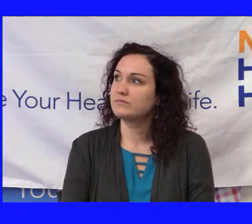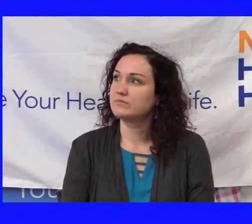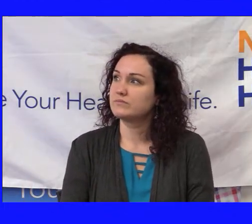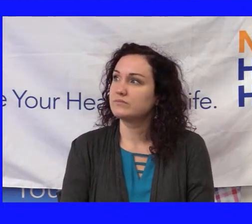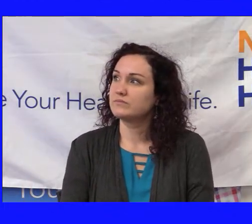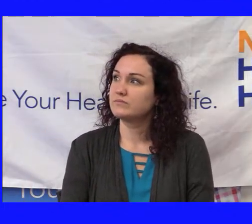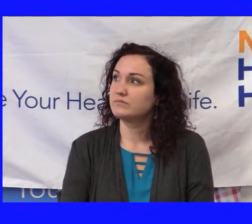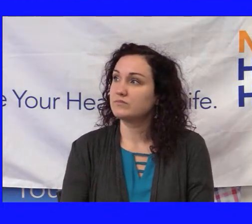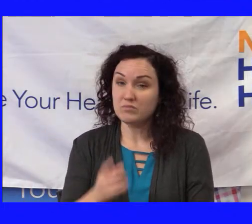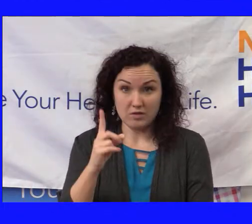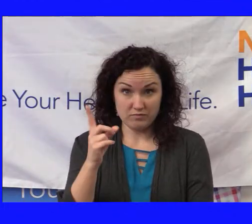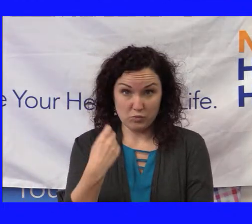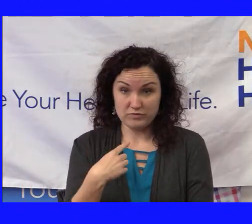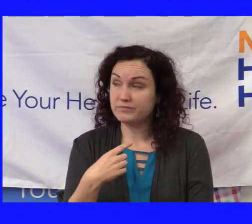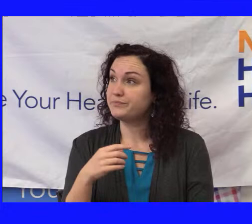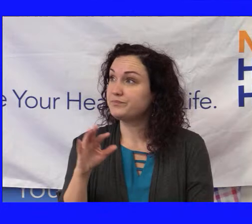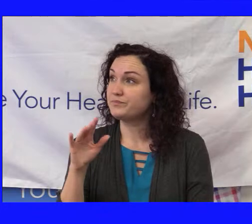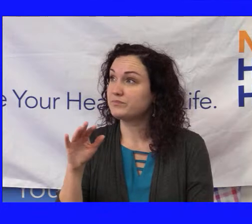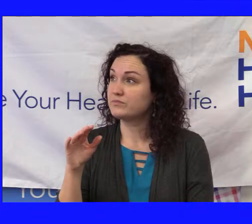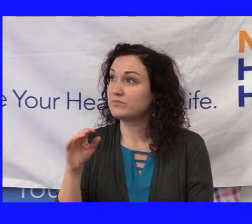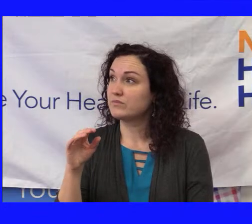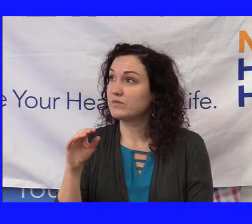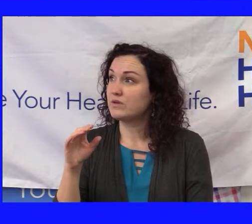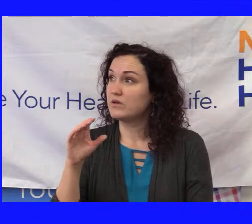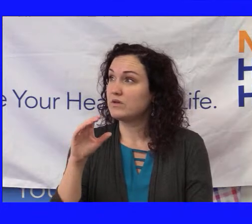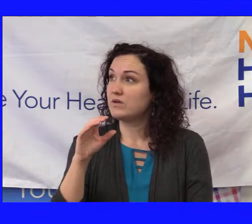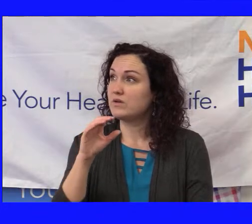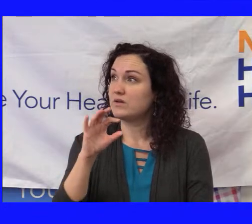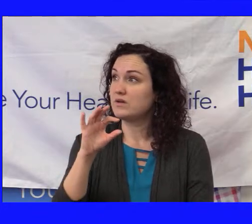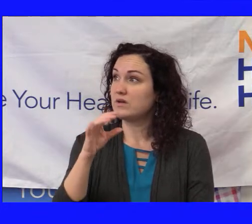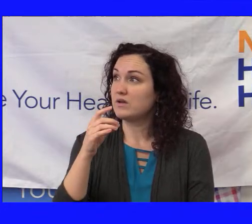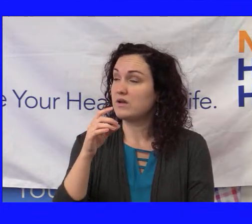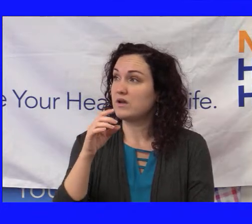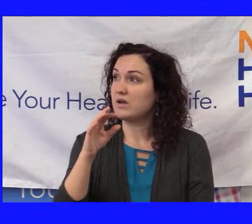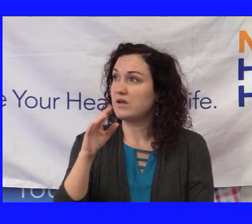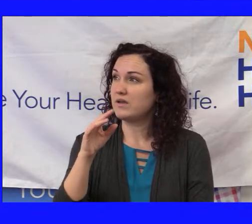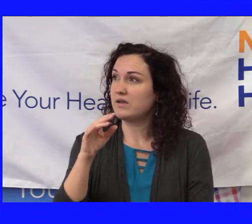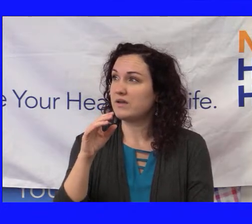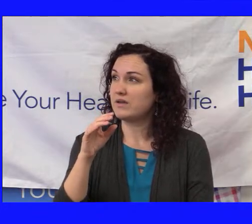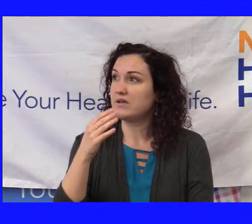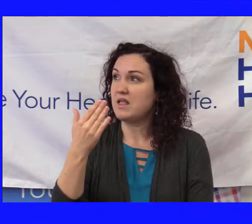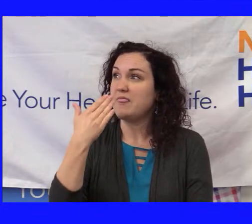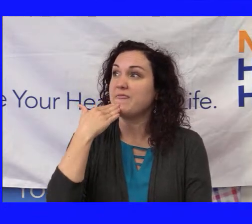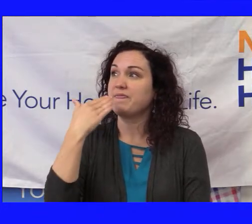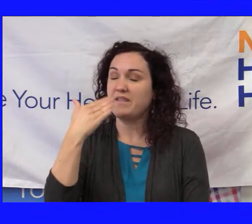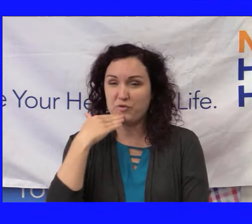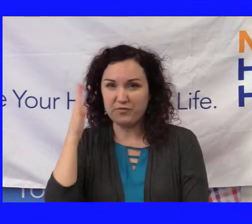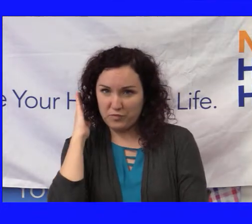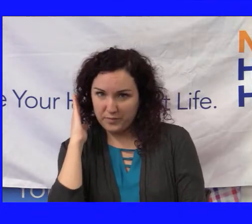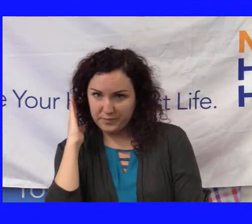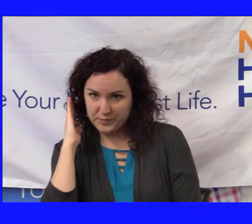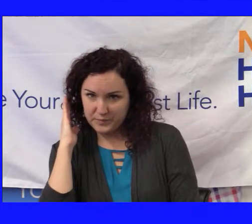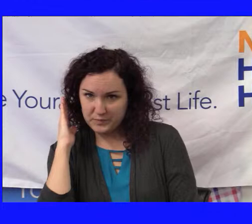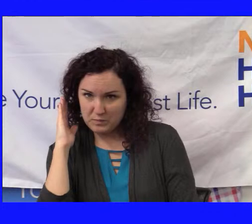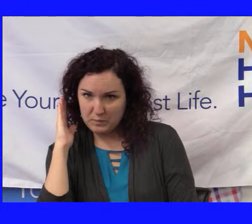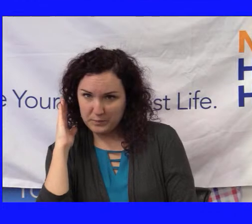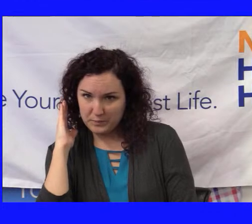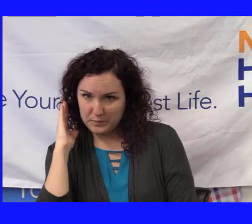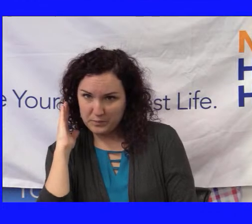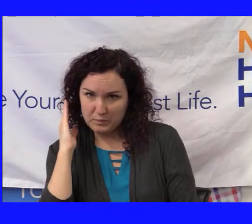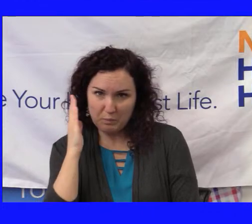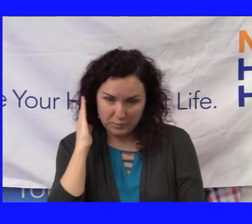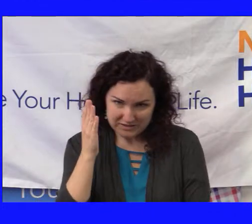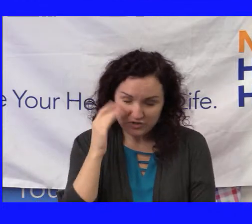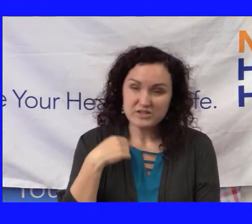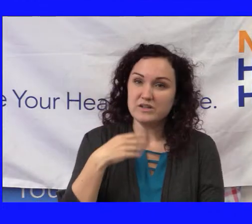a question? Yes, thank you, Dr. Calamia. Dr. Badner, again, thank you for the presentation. Very illustrative and informative.